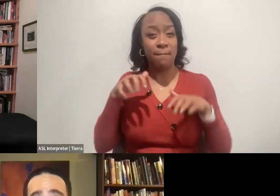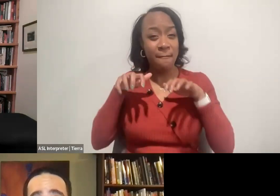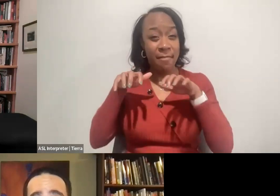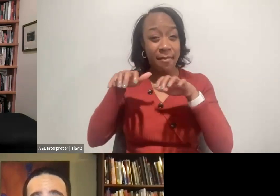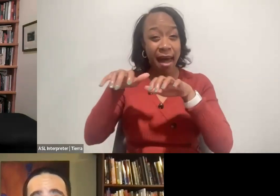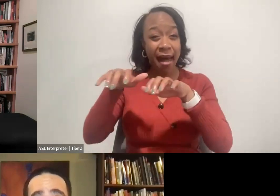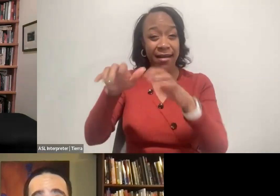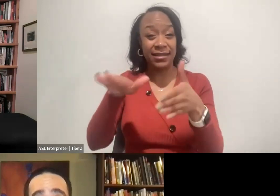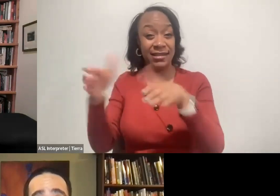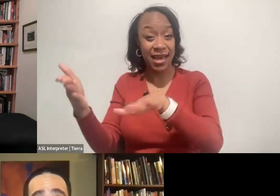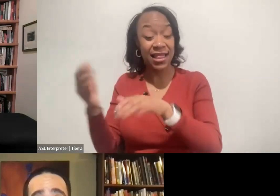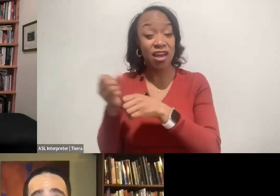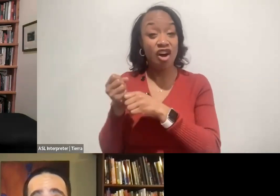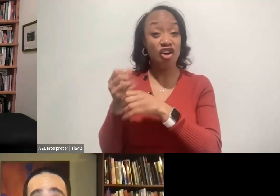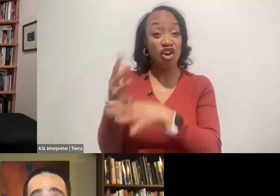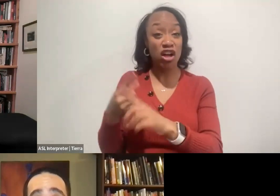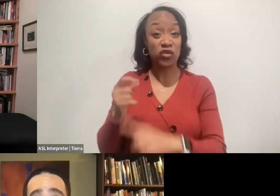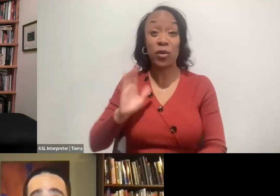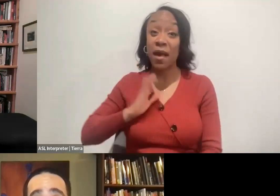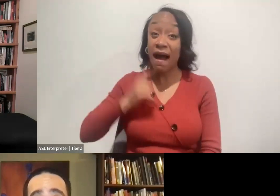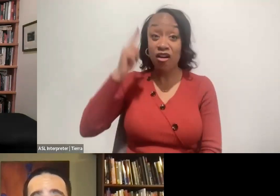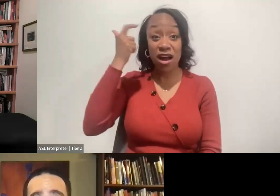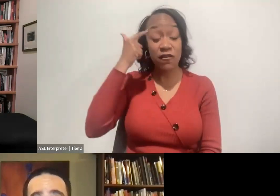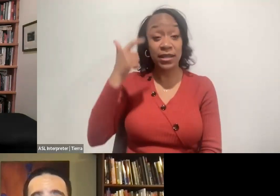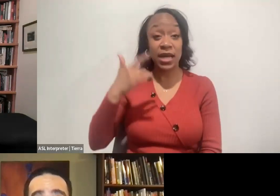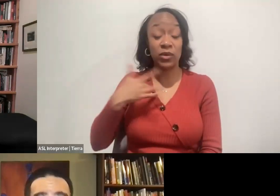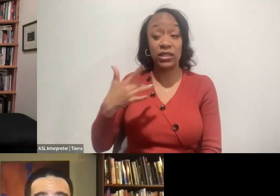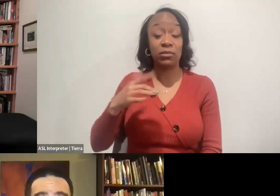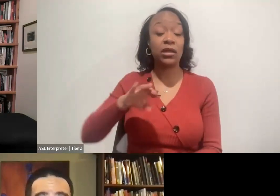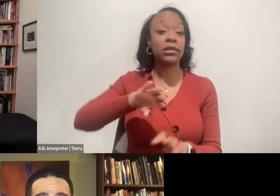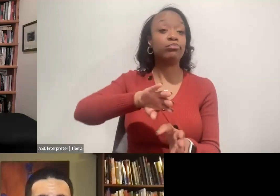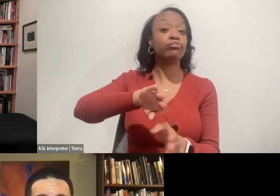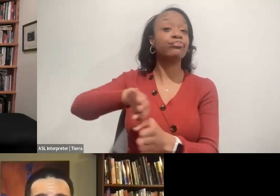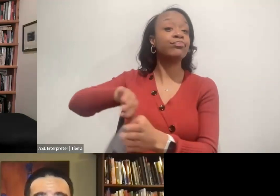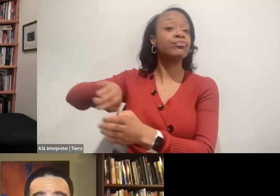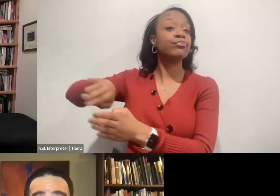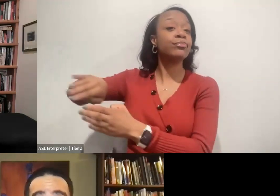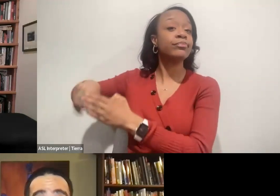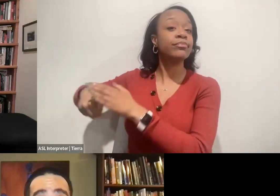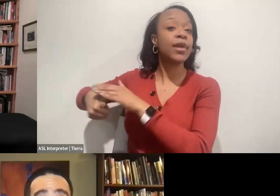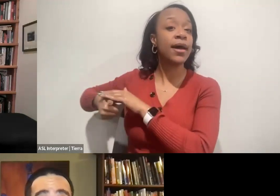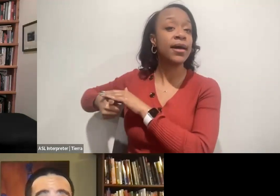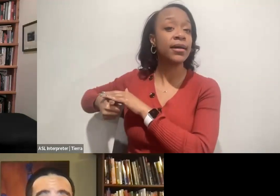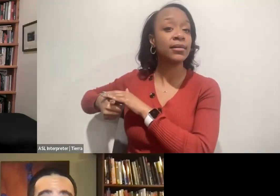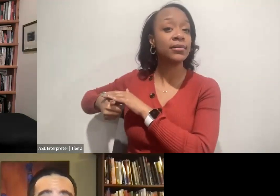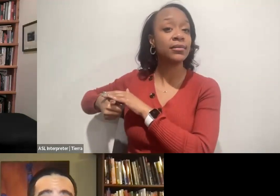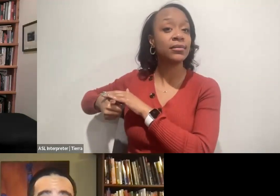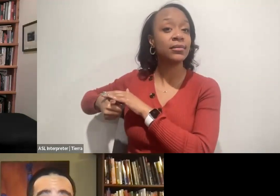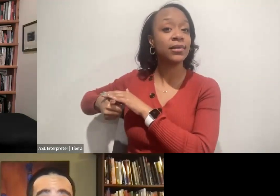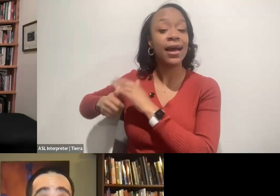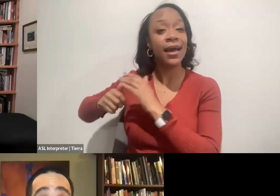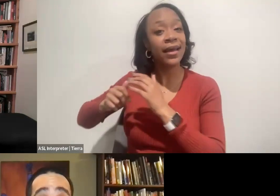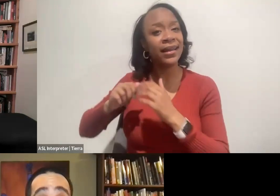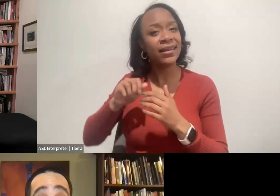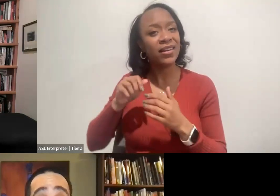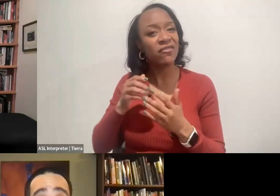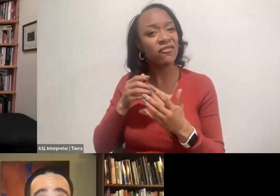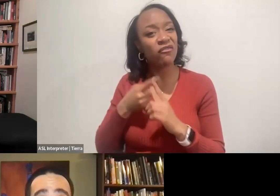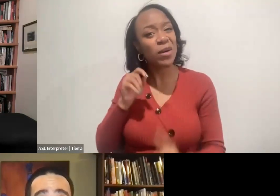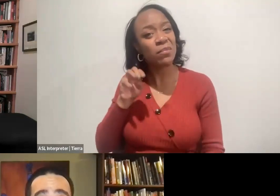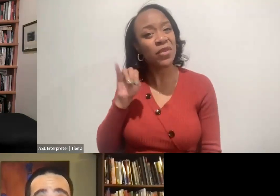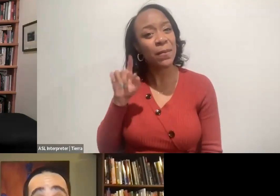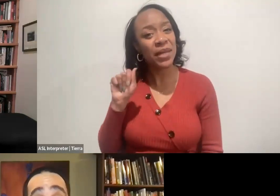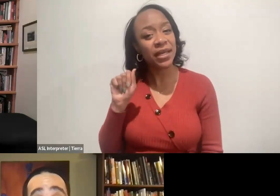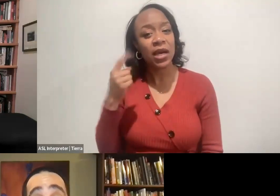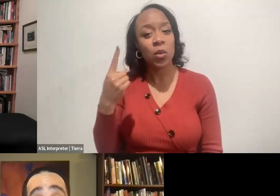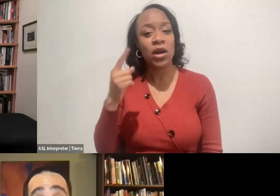government that was often just hidden by the media. And in one of the